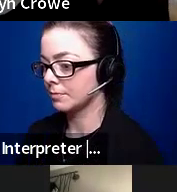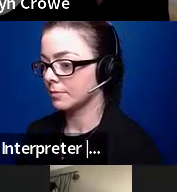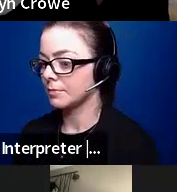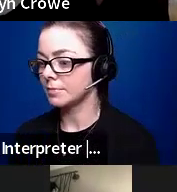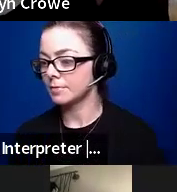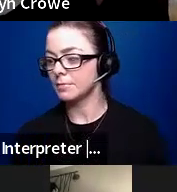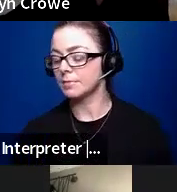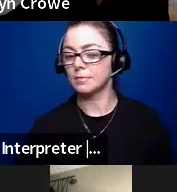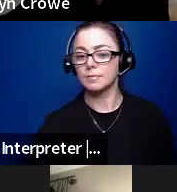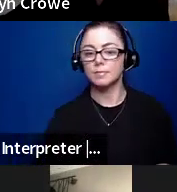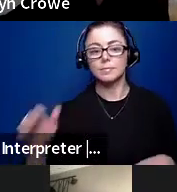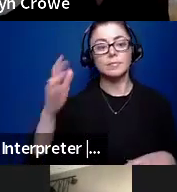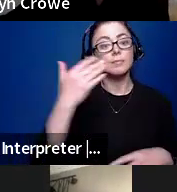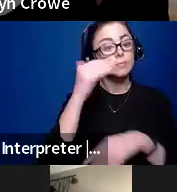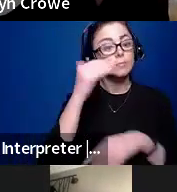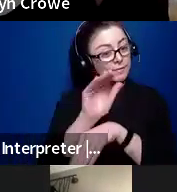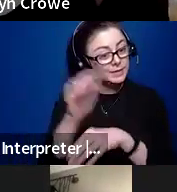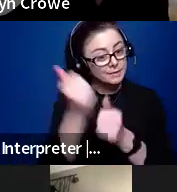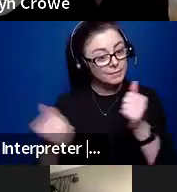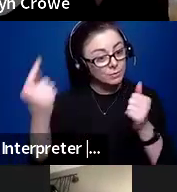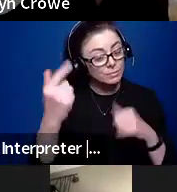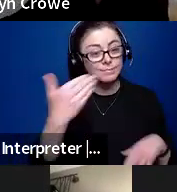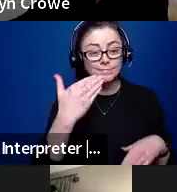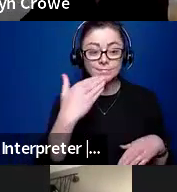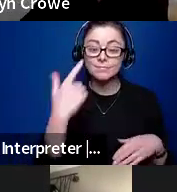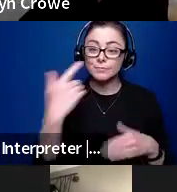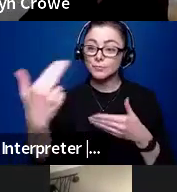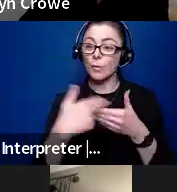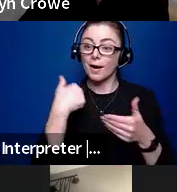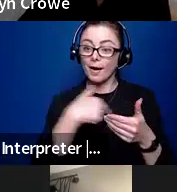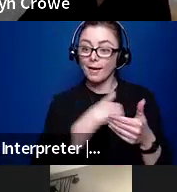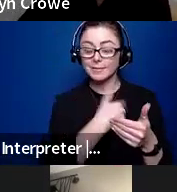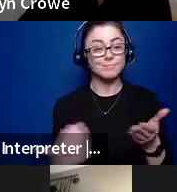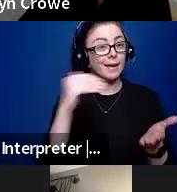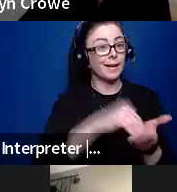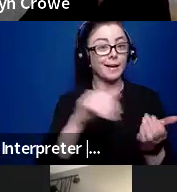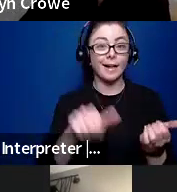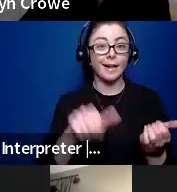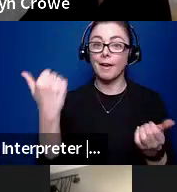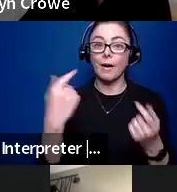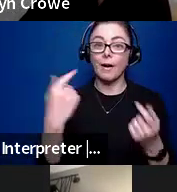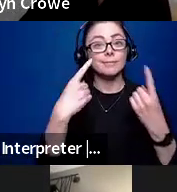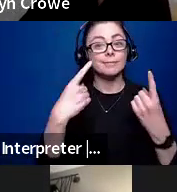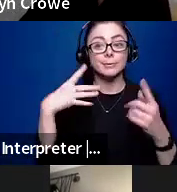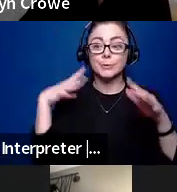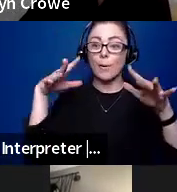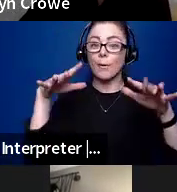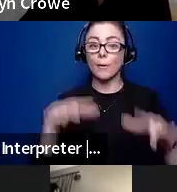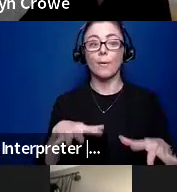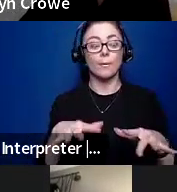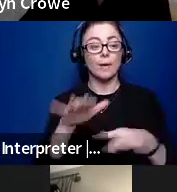Good evening, everybody. Thank you for joining us on what's once again another snowy night in Iowa. But thank you for being here for